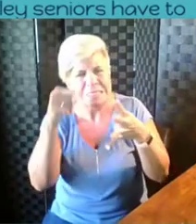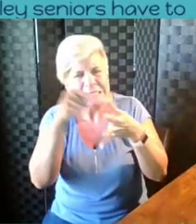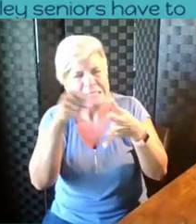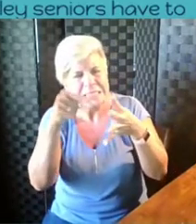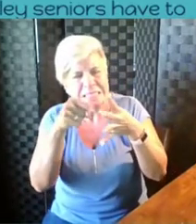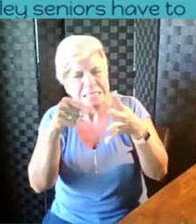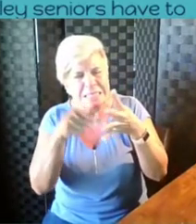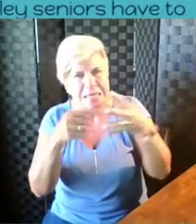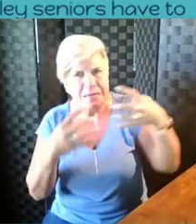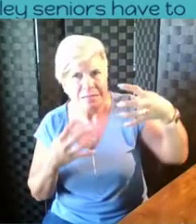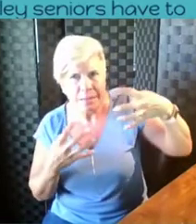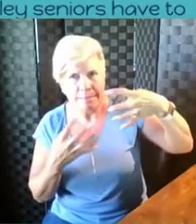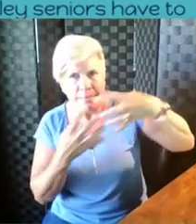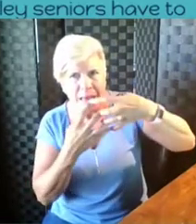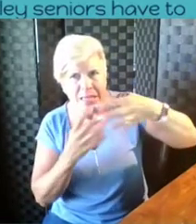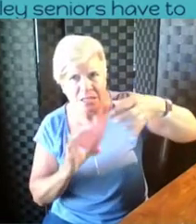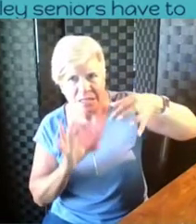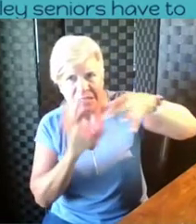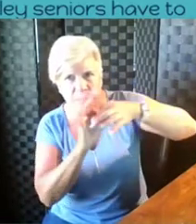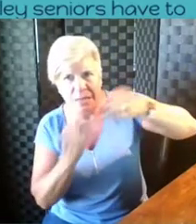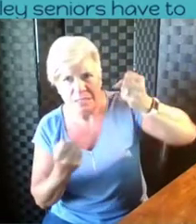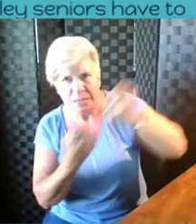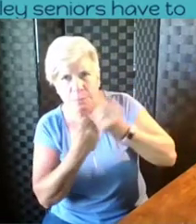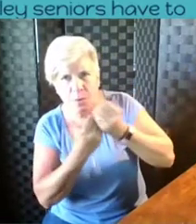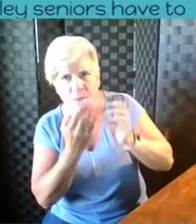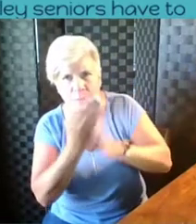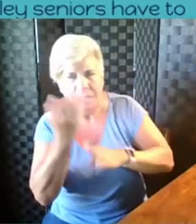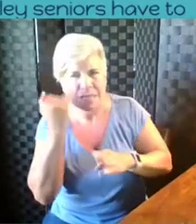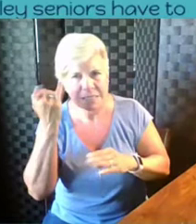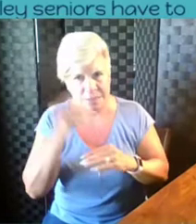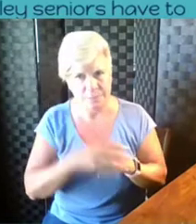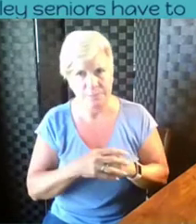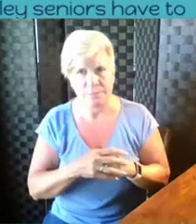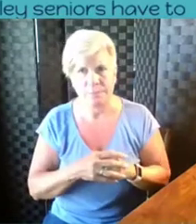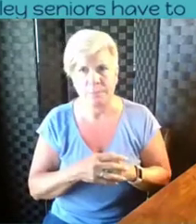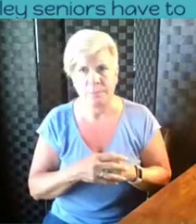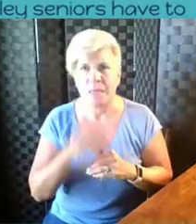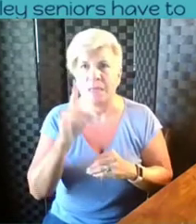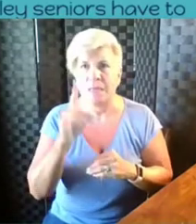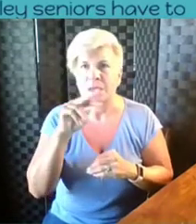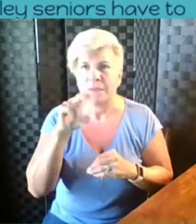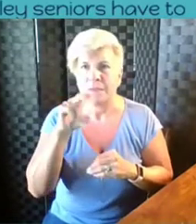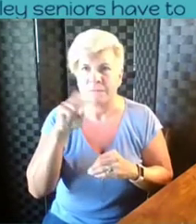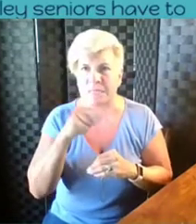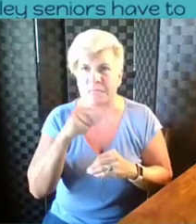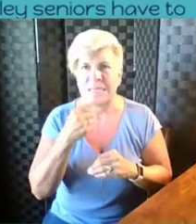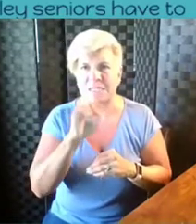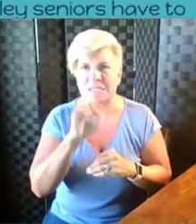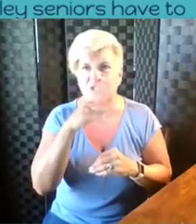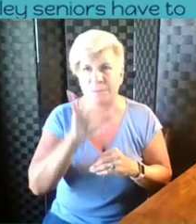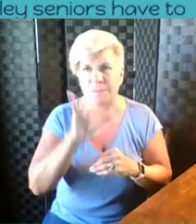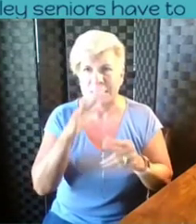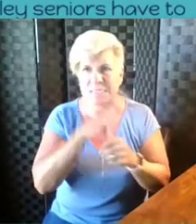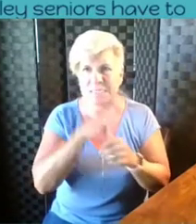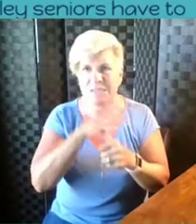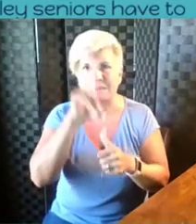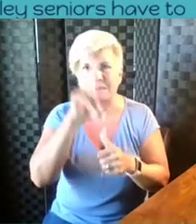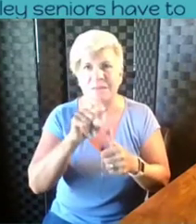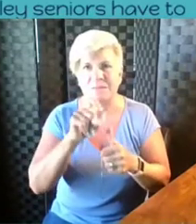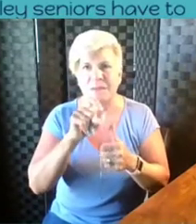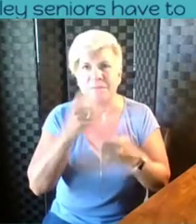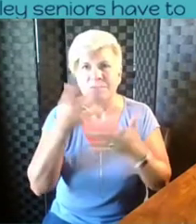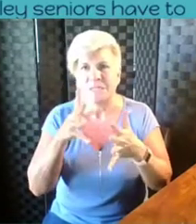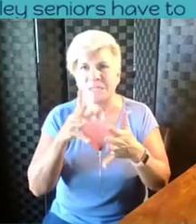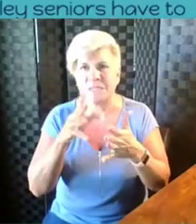details that go back and support this main idea. I said Donovan says Shipley seniors have to complete a